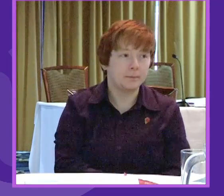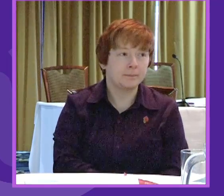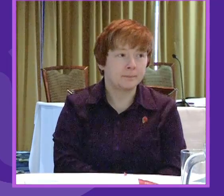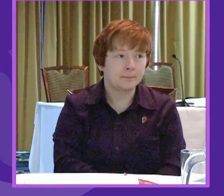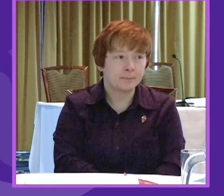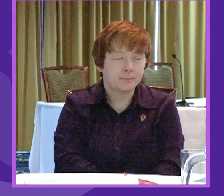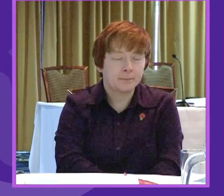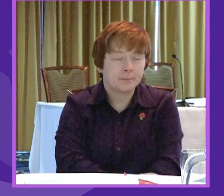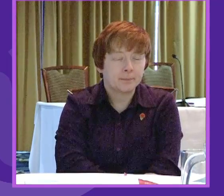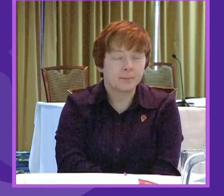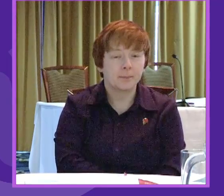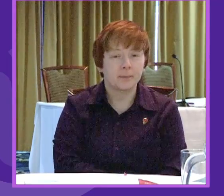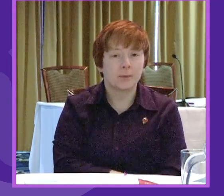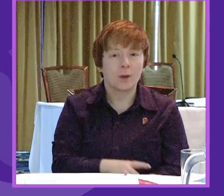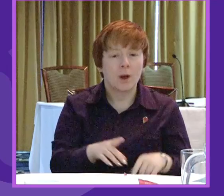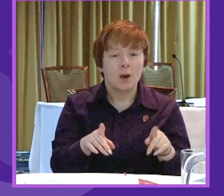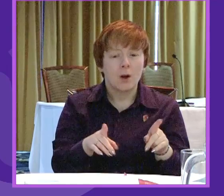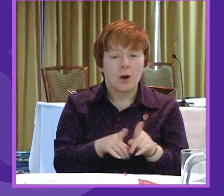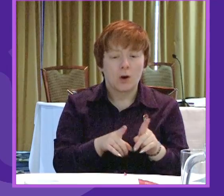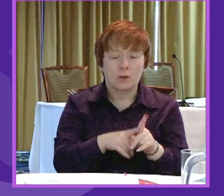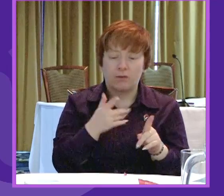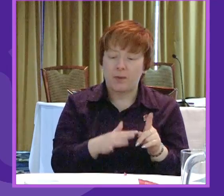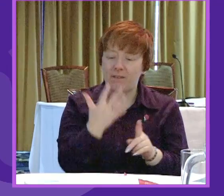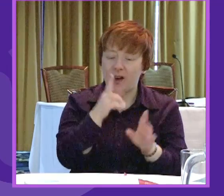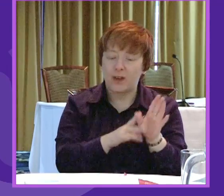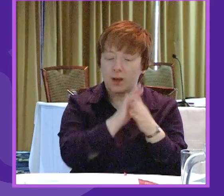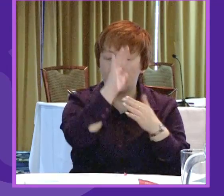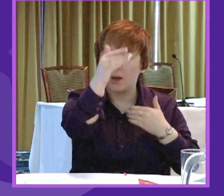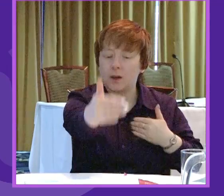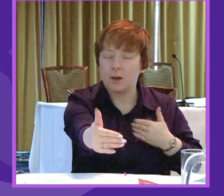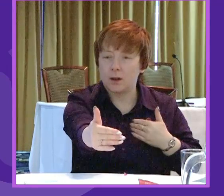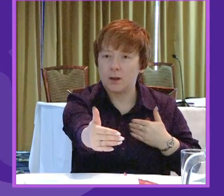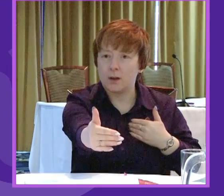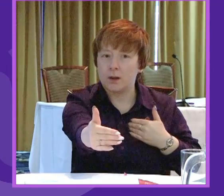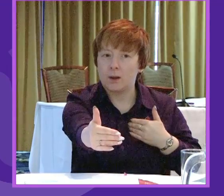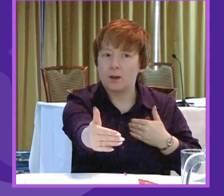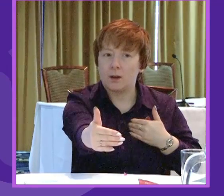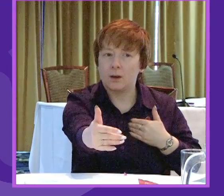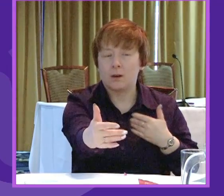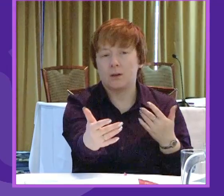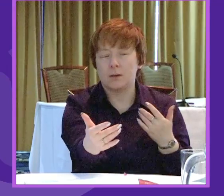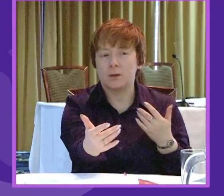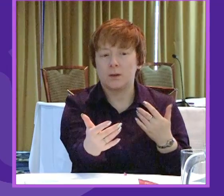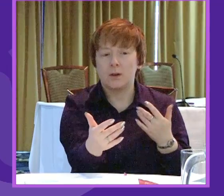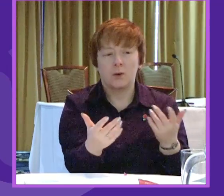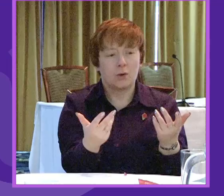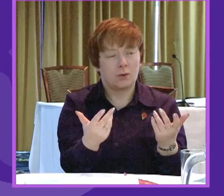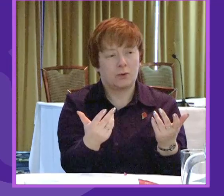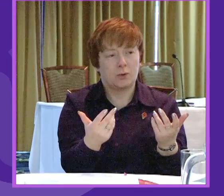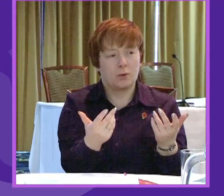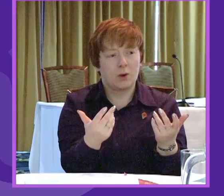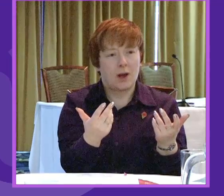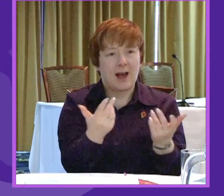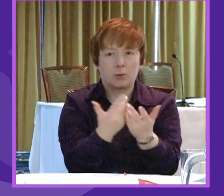that for me also, that one of the phrases that stands out about the 5-year forward view is about how do we